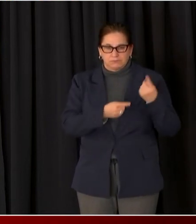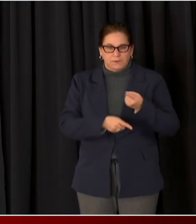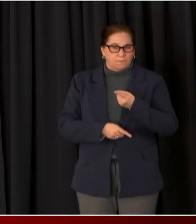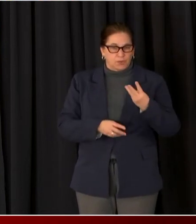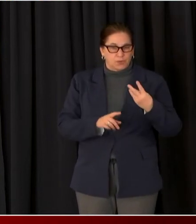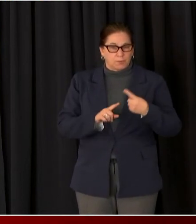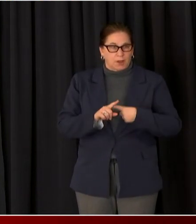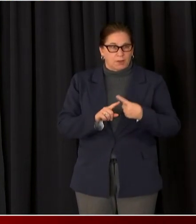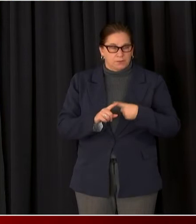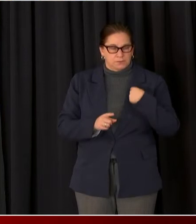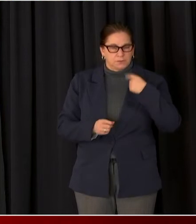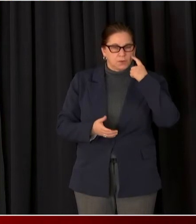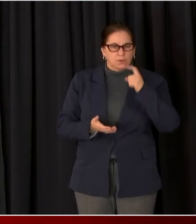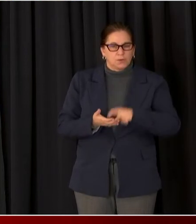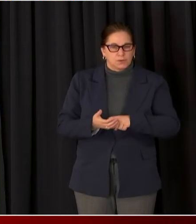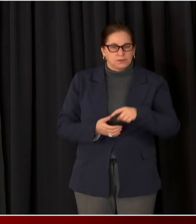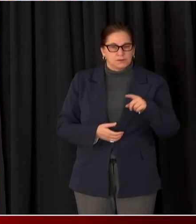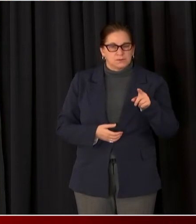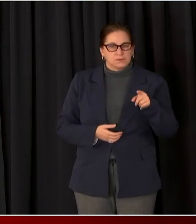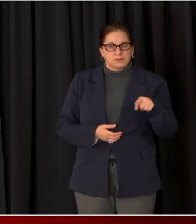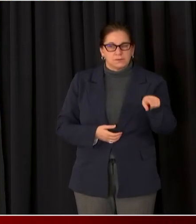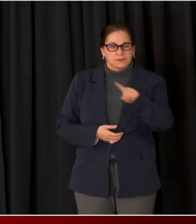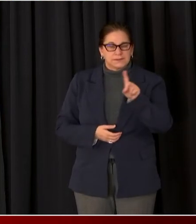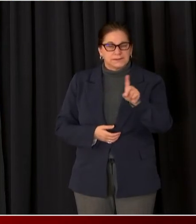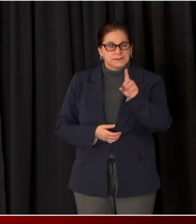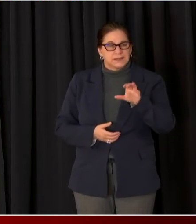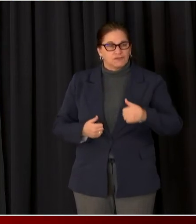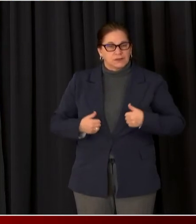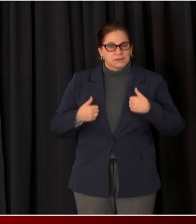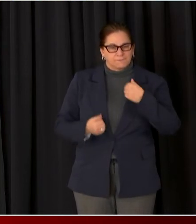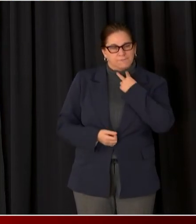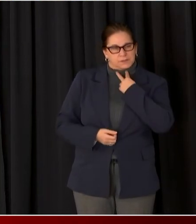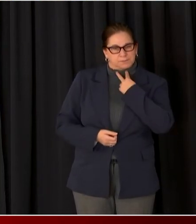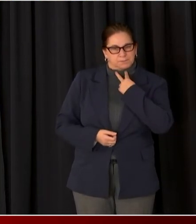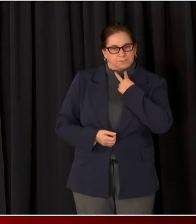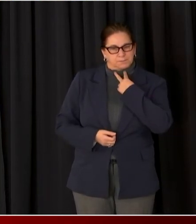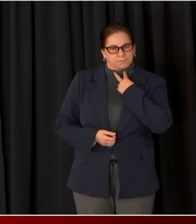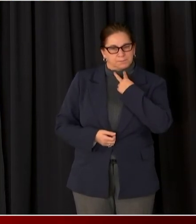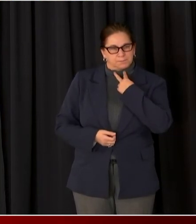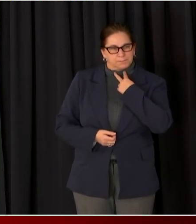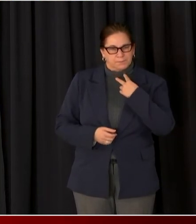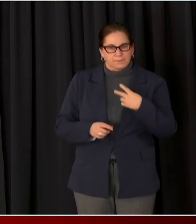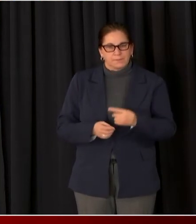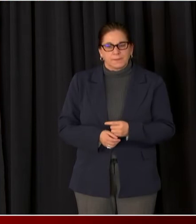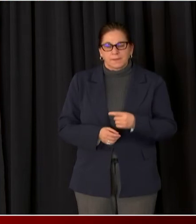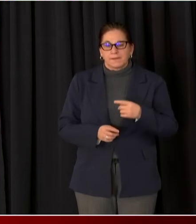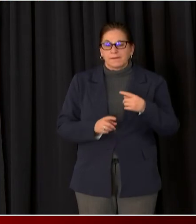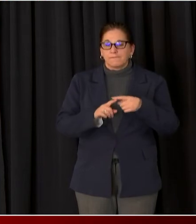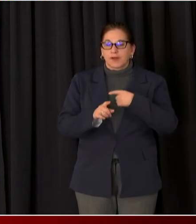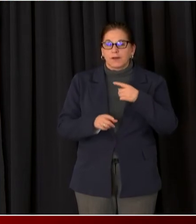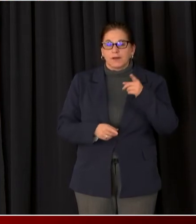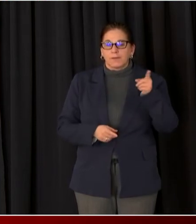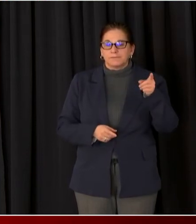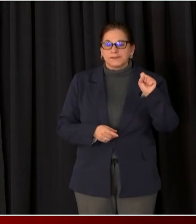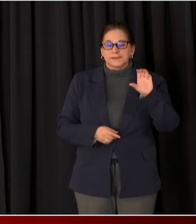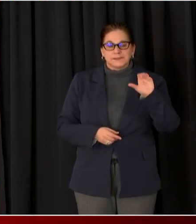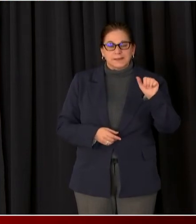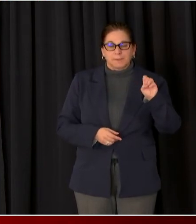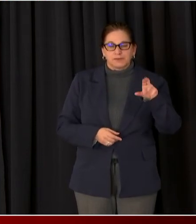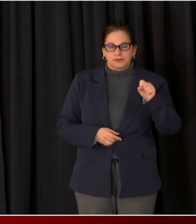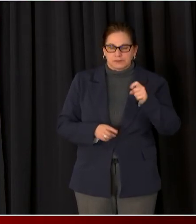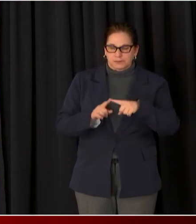victims of a what appears to be a national Social Security scam. And this scam is